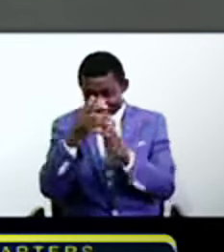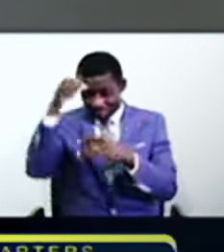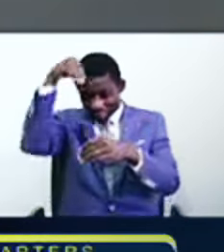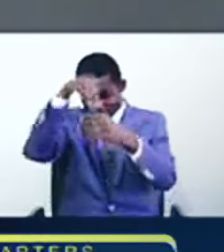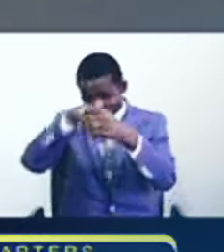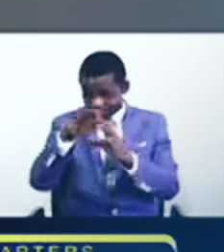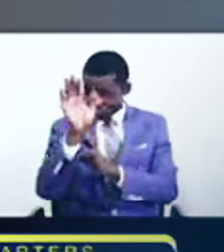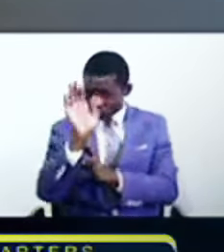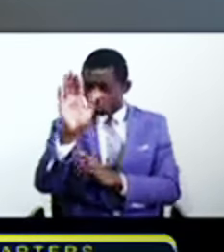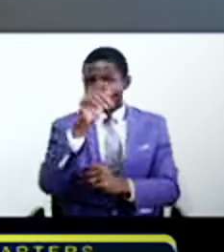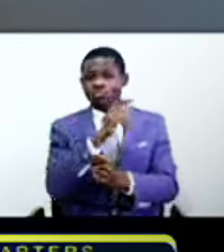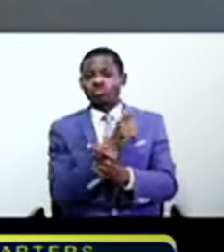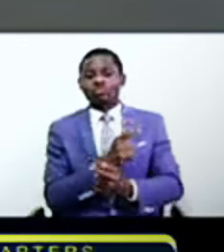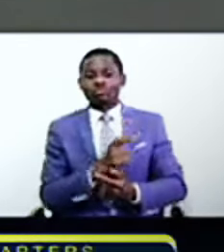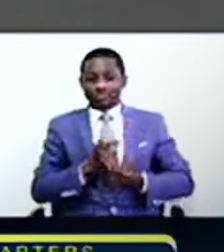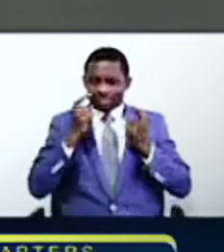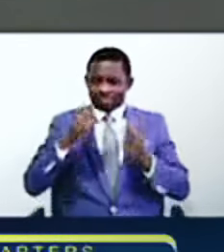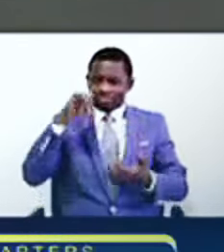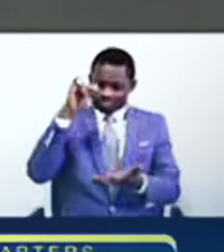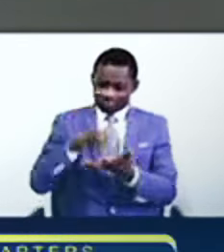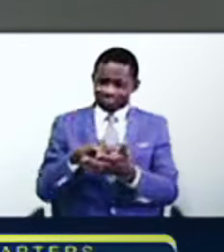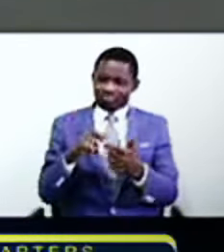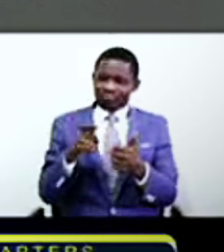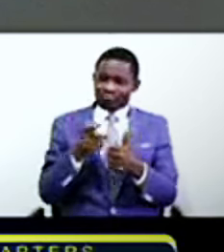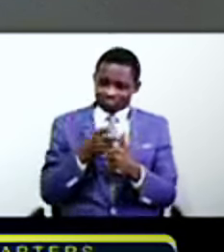his or her life.